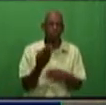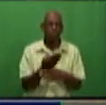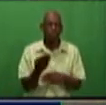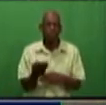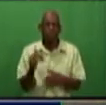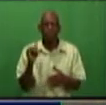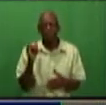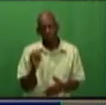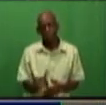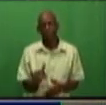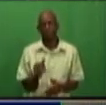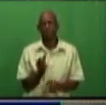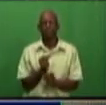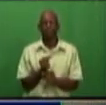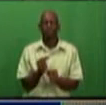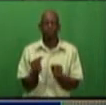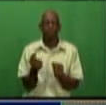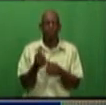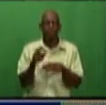well. We keep falling